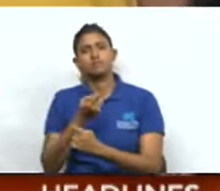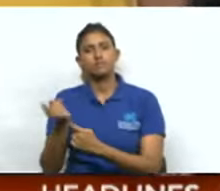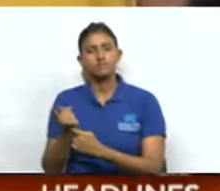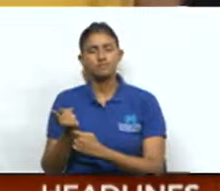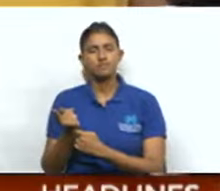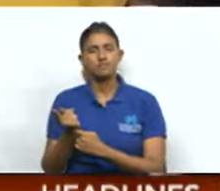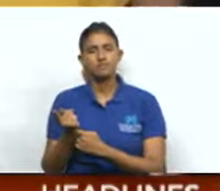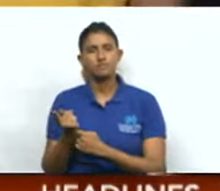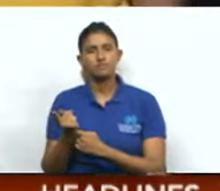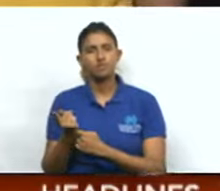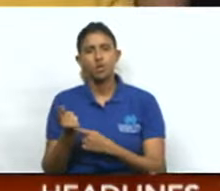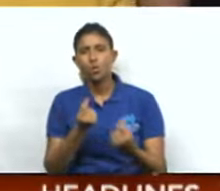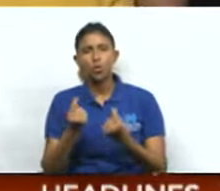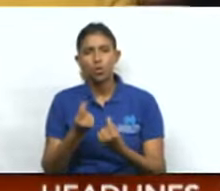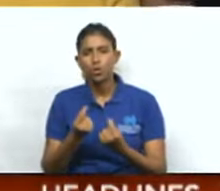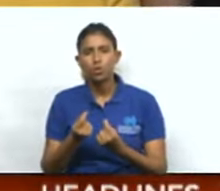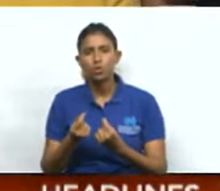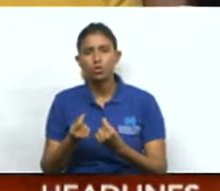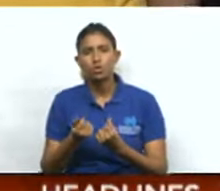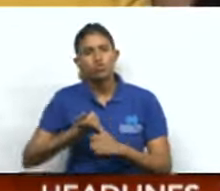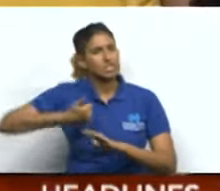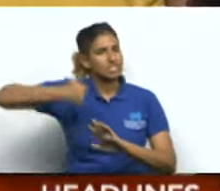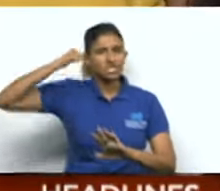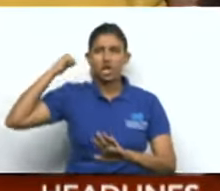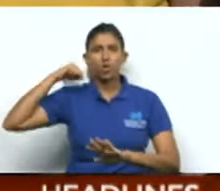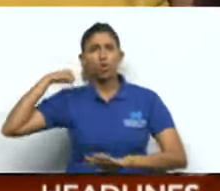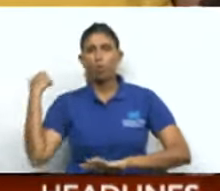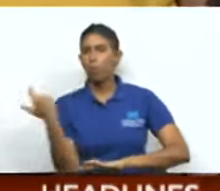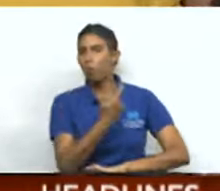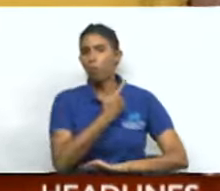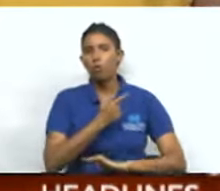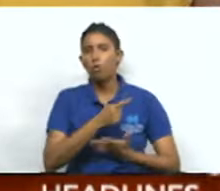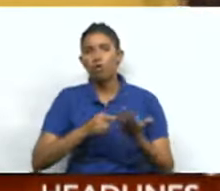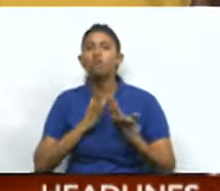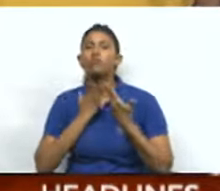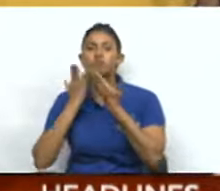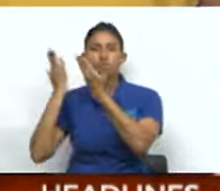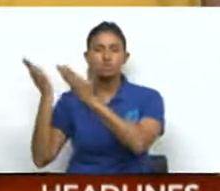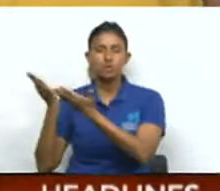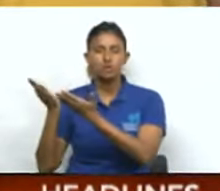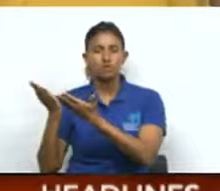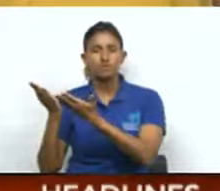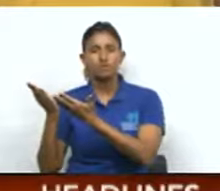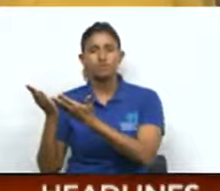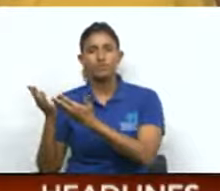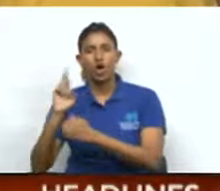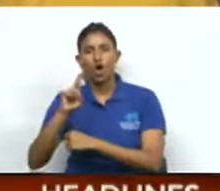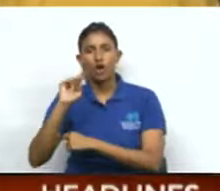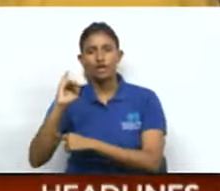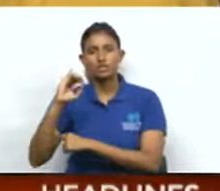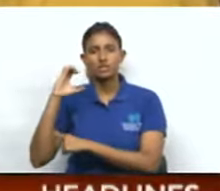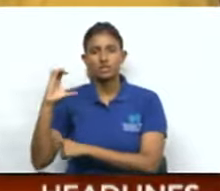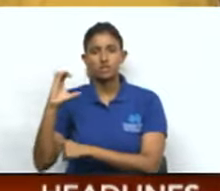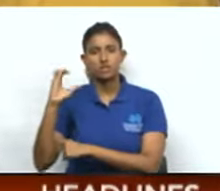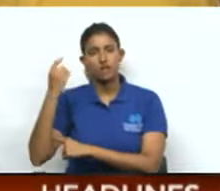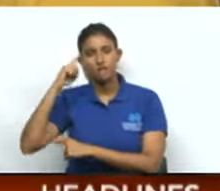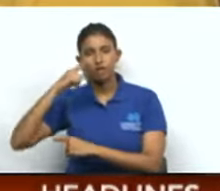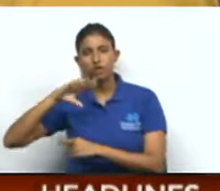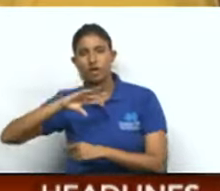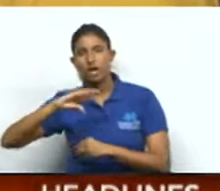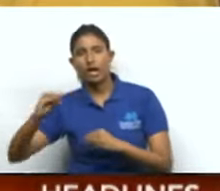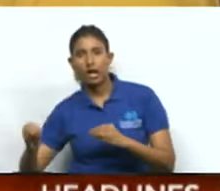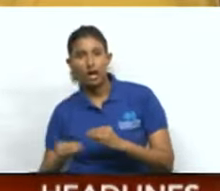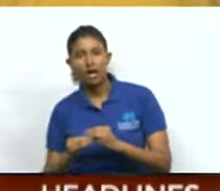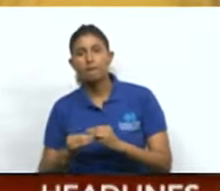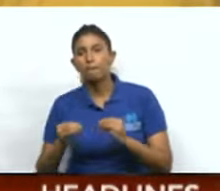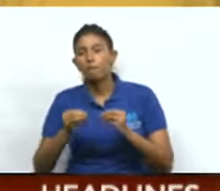responsibility to roll back or reject the recommendation of the RIC to further impoverish